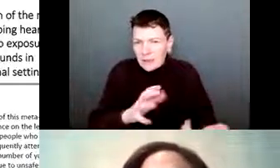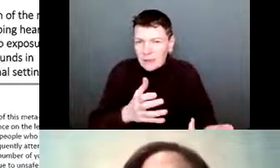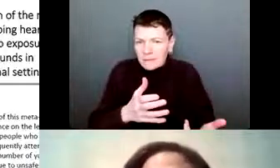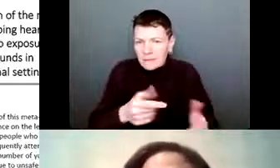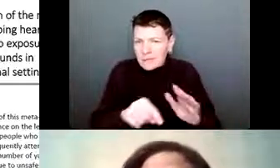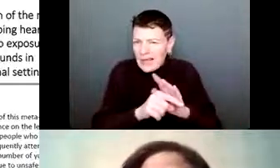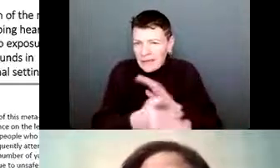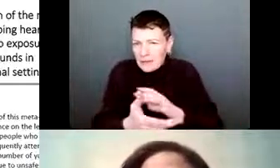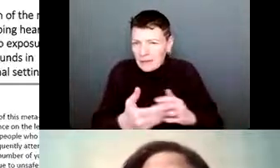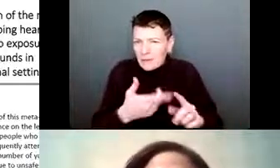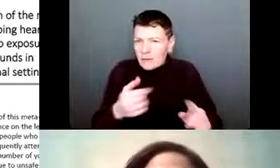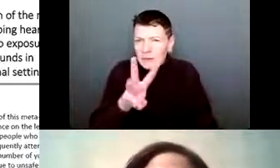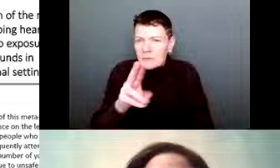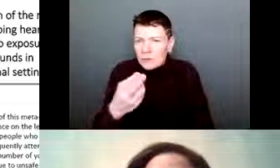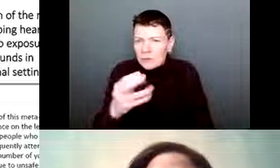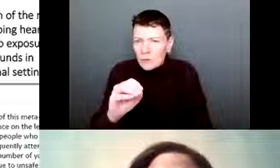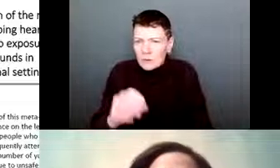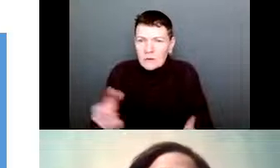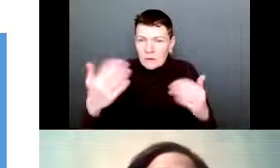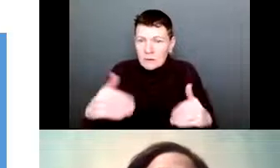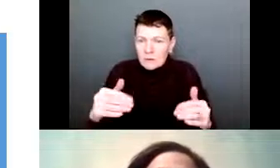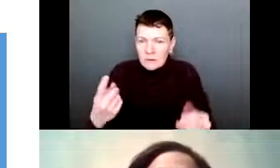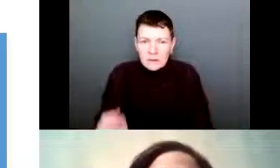Safe from the WHO. The next one.